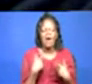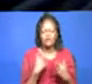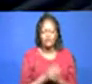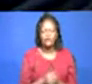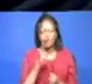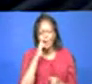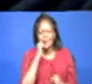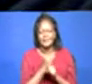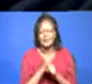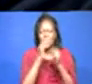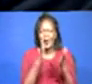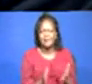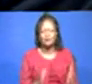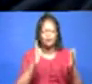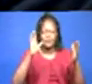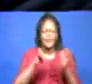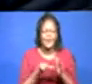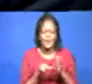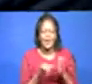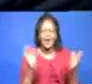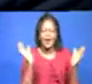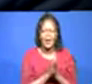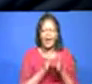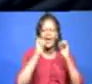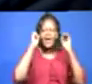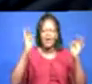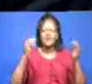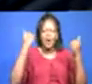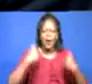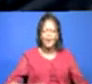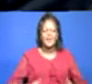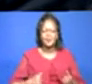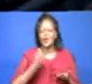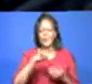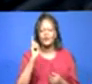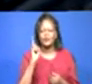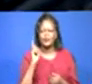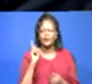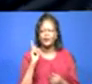Guba. There's a big problem, and if I am cleared and